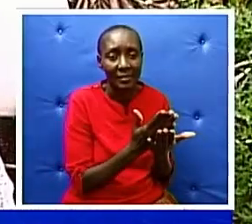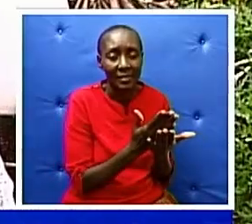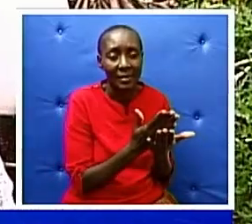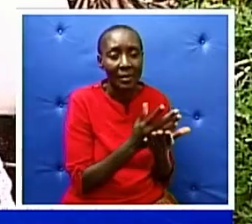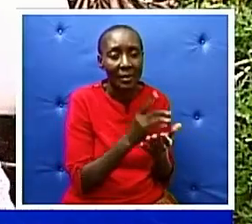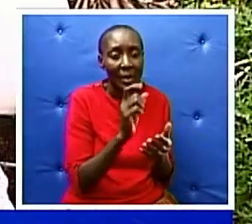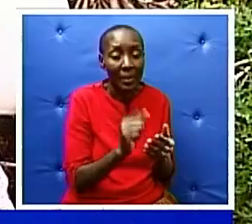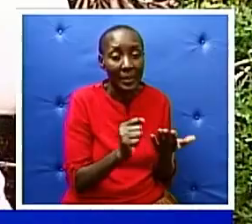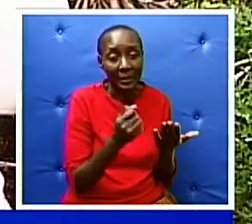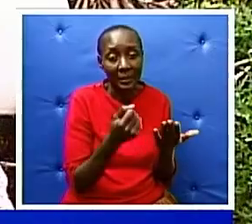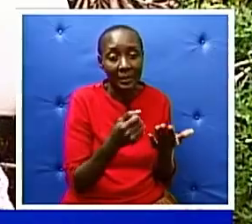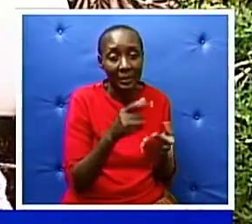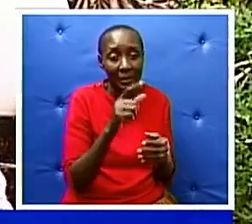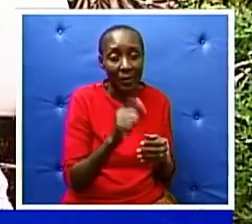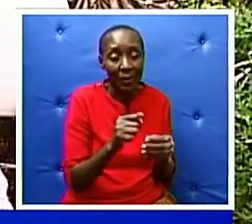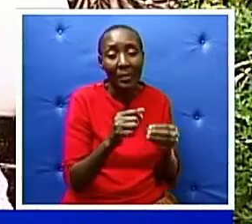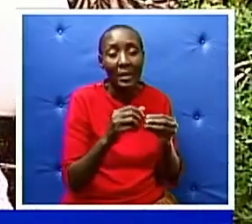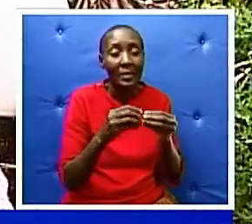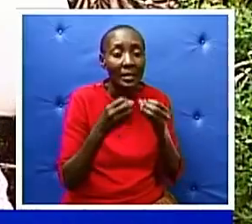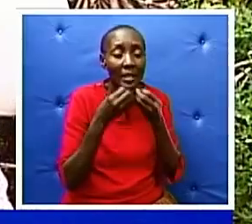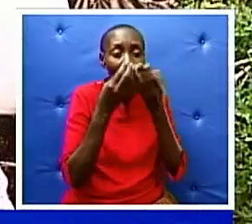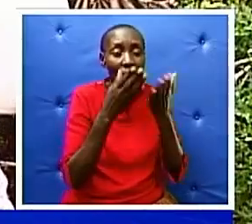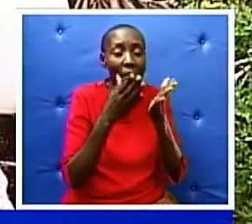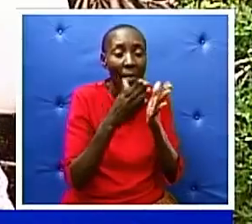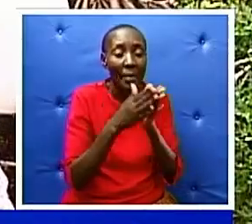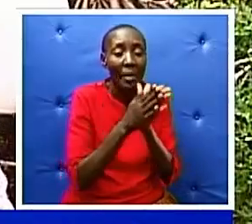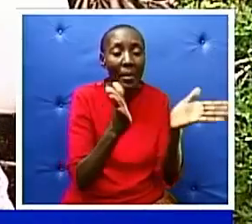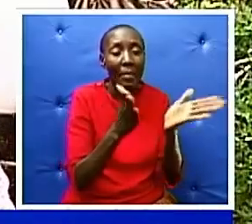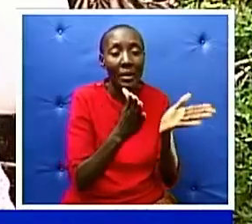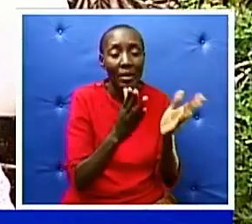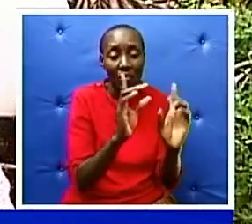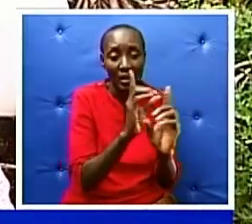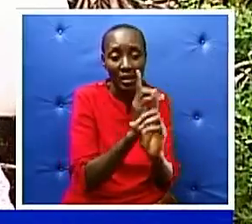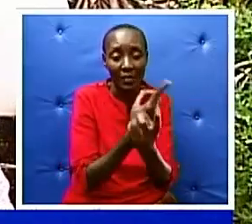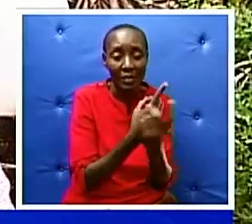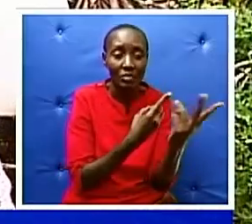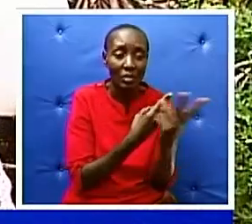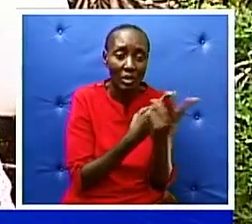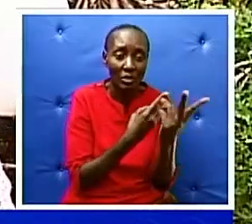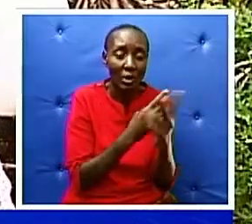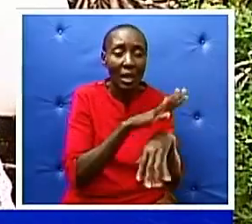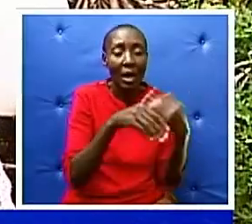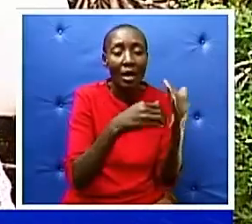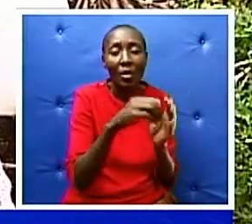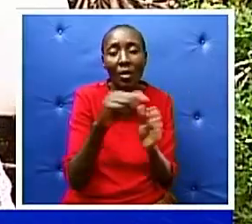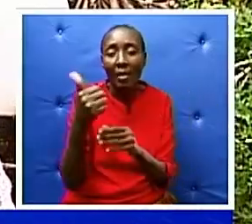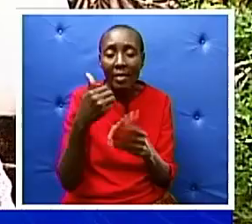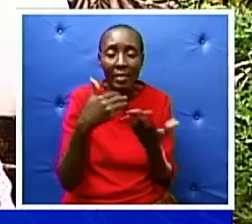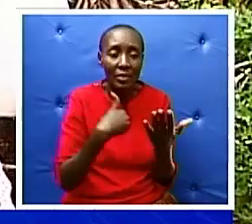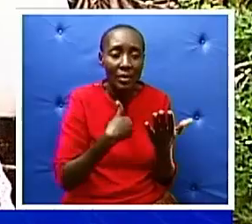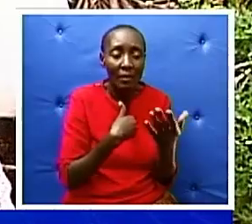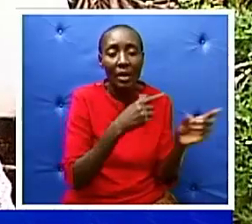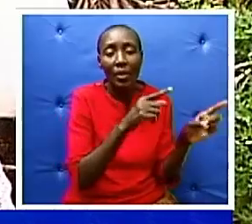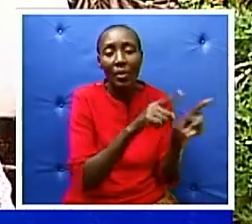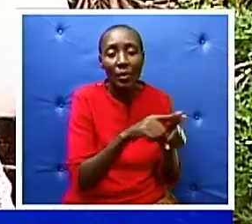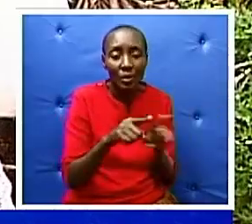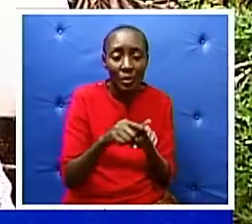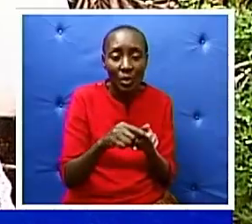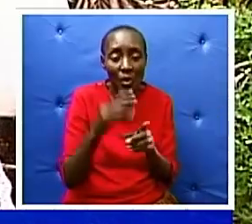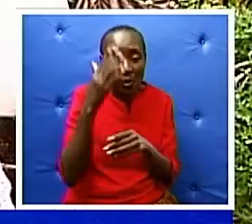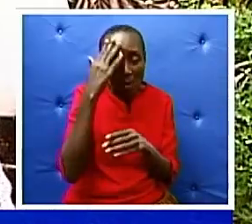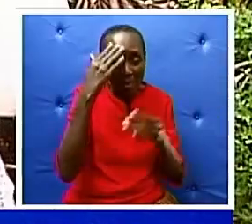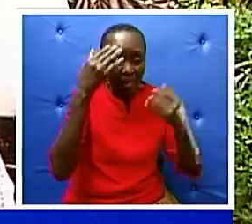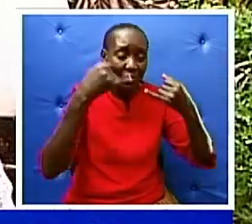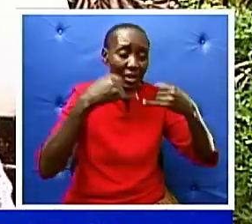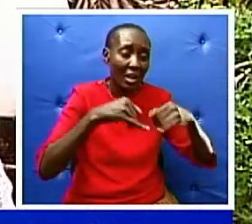sensitize the public on the differences between the two and anything that we have. But we also we noticed that we are trying to